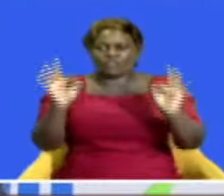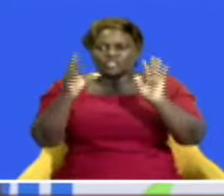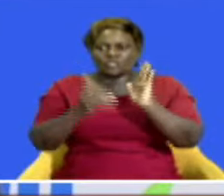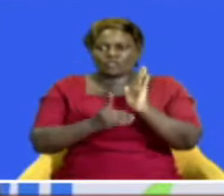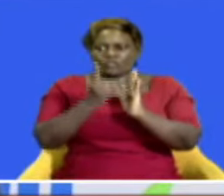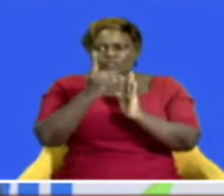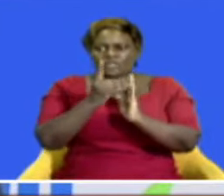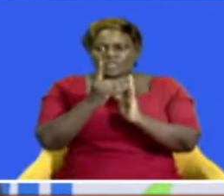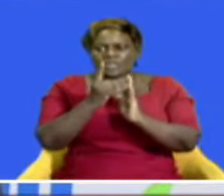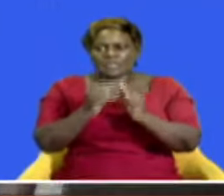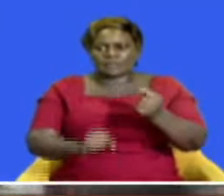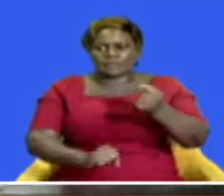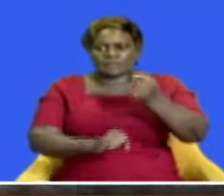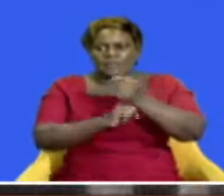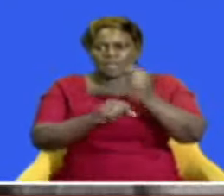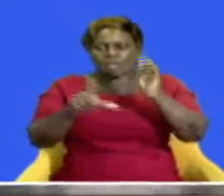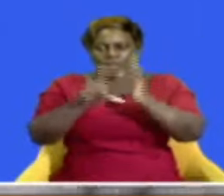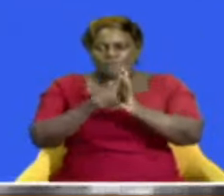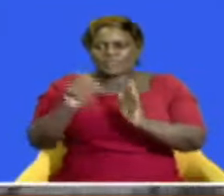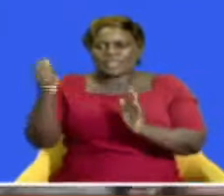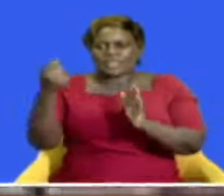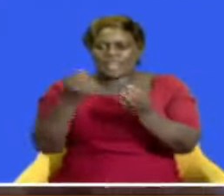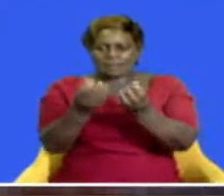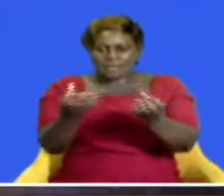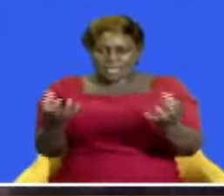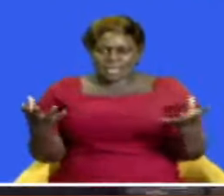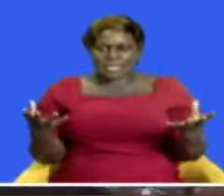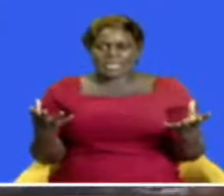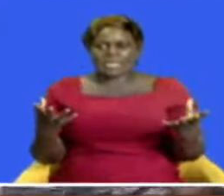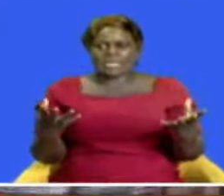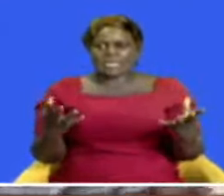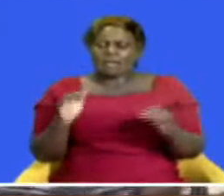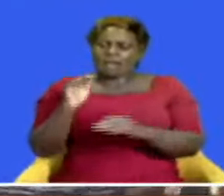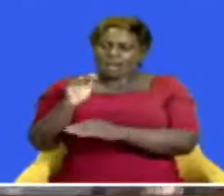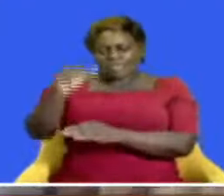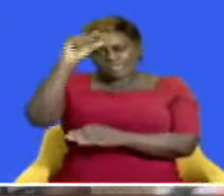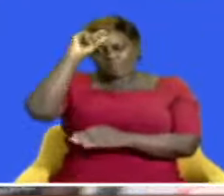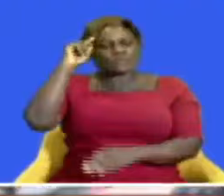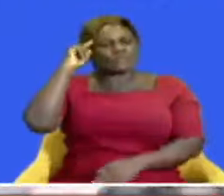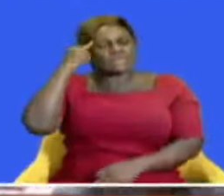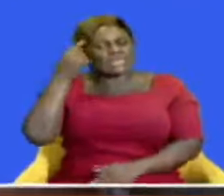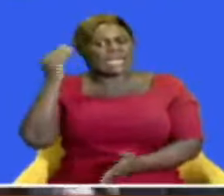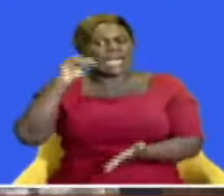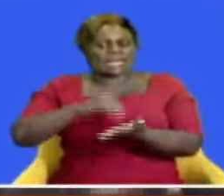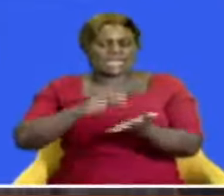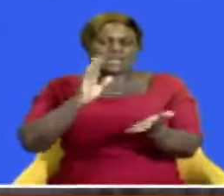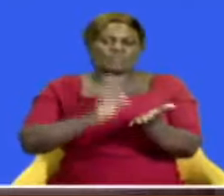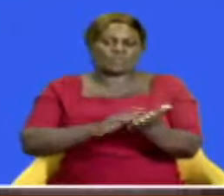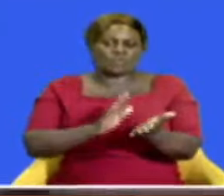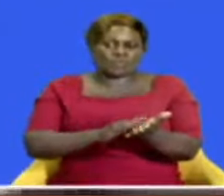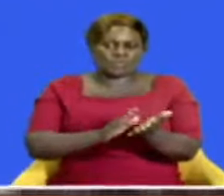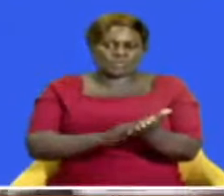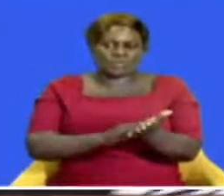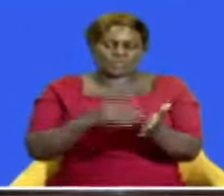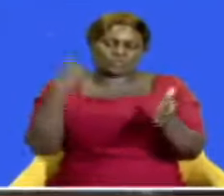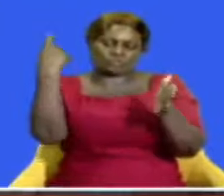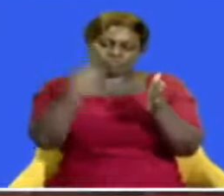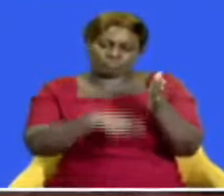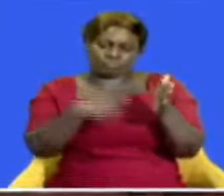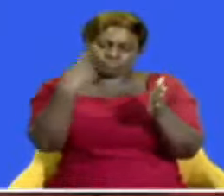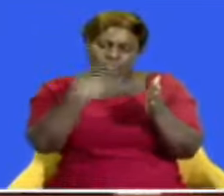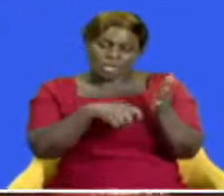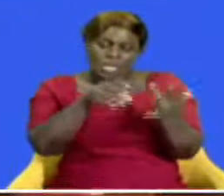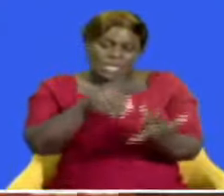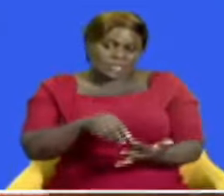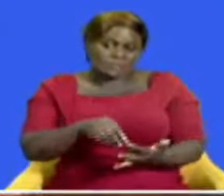development assistance flows. Wakenya wengi wanaendelea kuisihi serikali kufikiria upya mapendekezo ya hatua za ushuru,